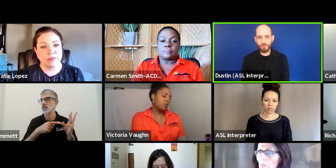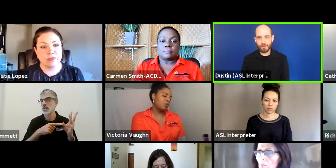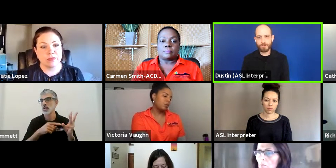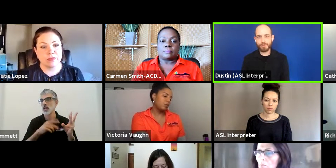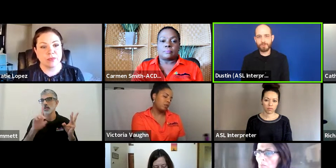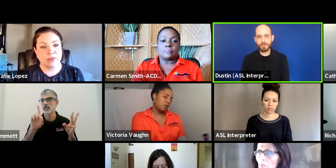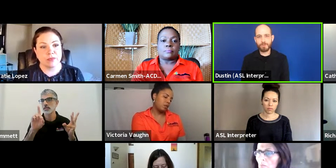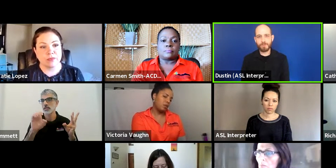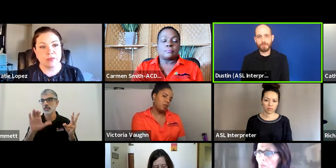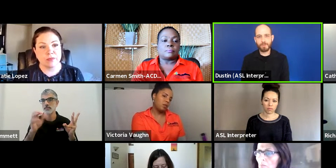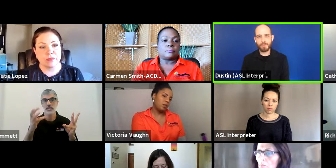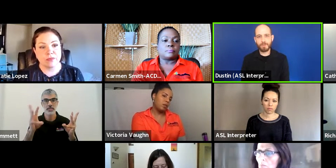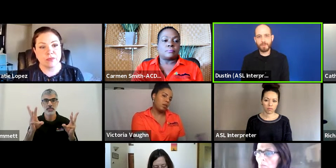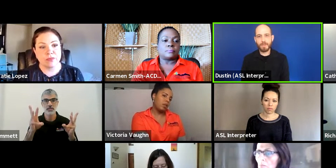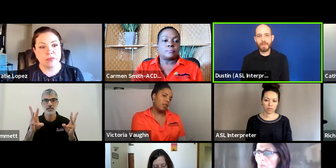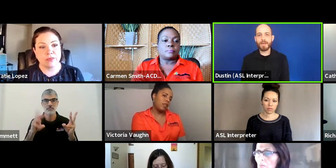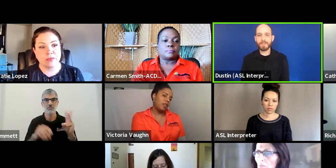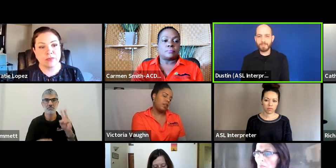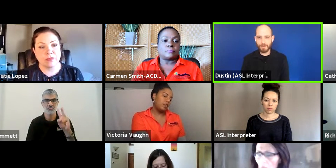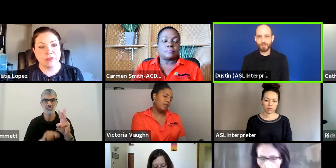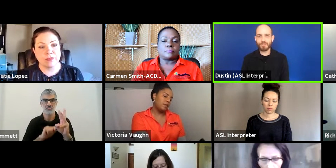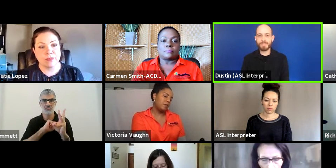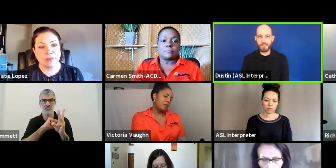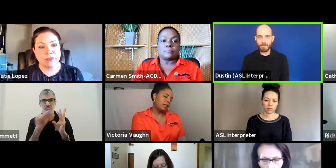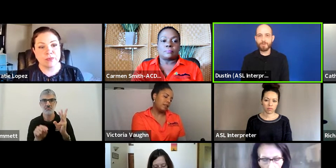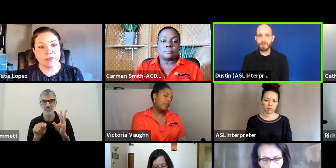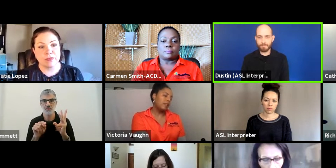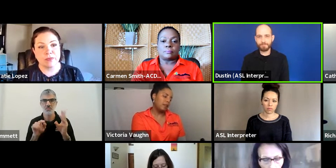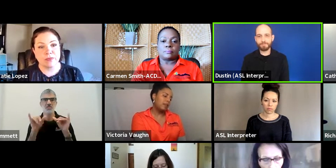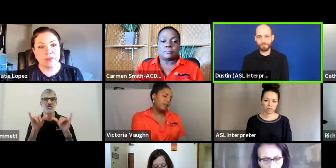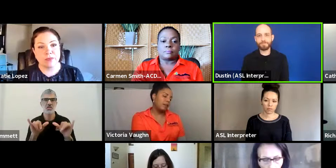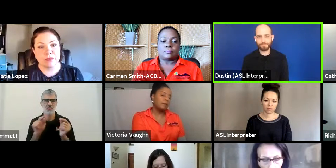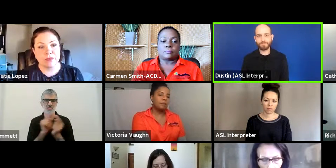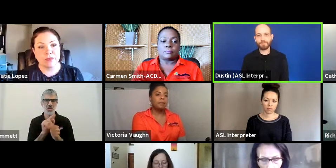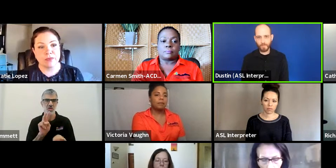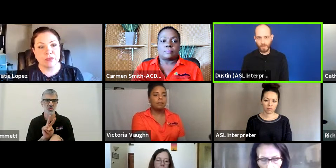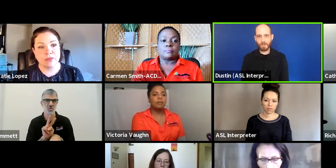October 21st, and December 16th.